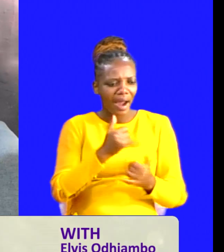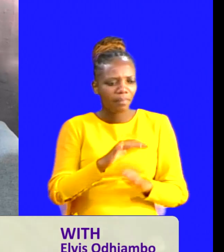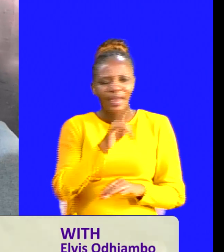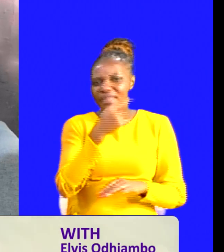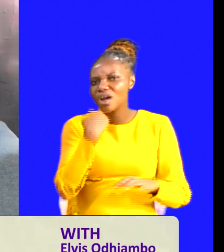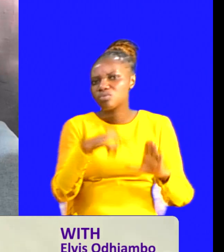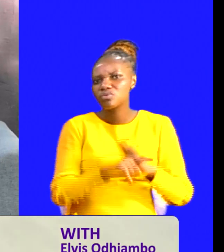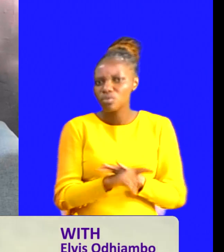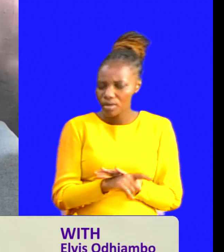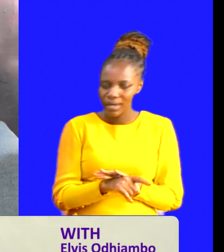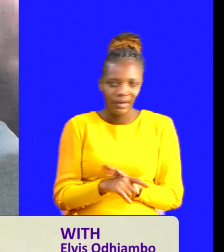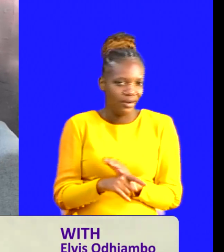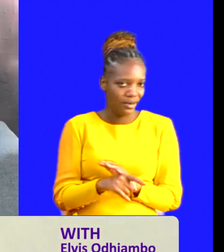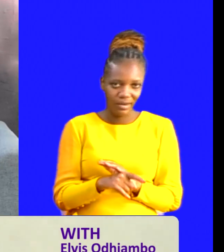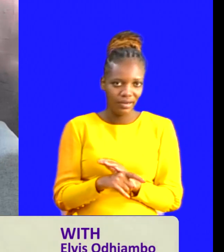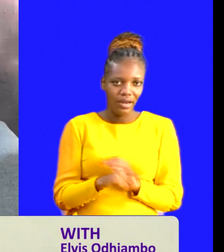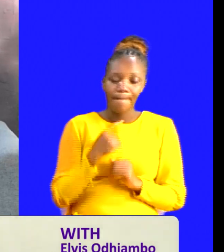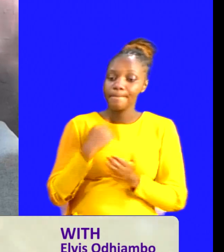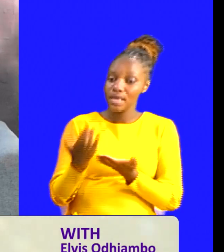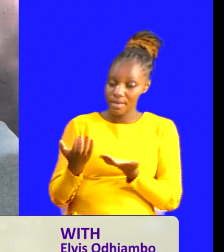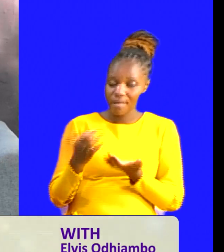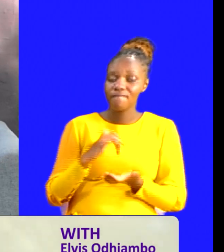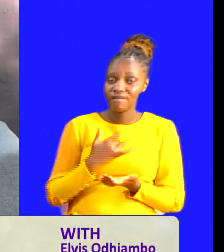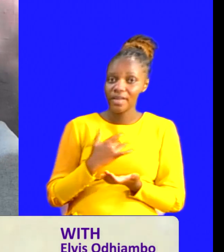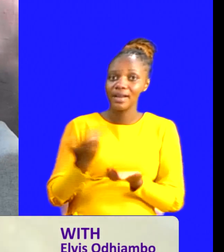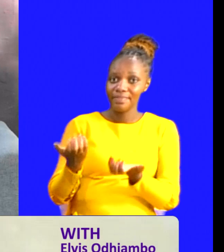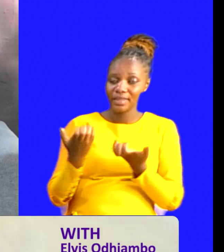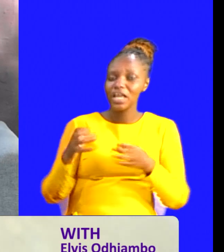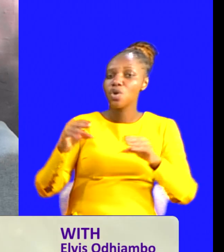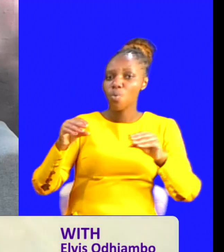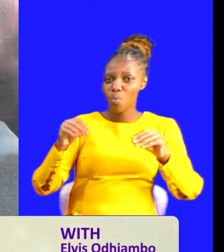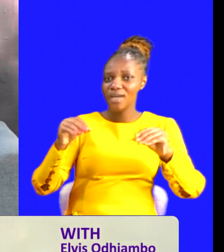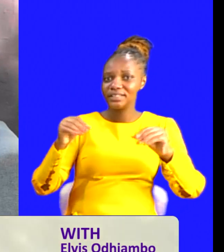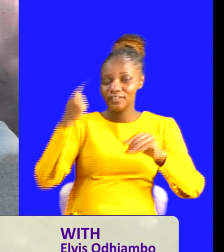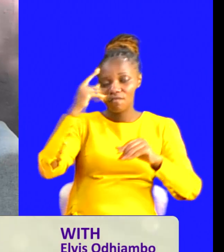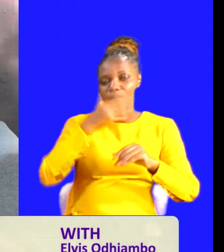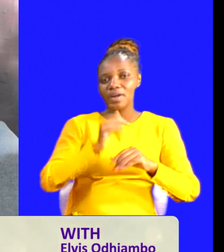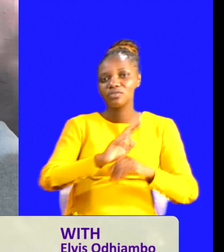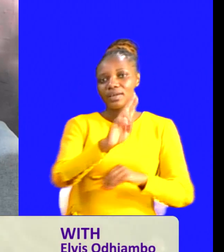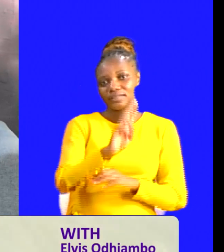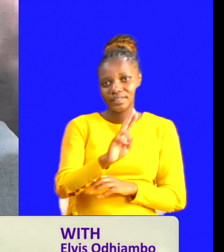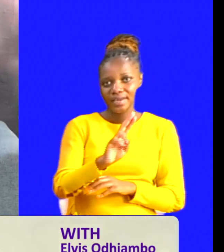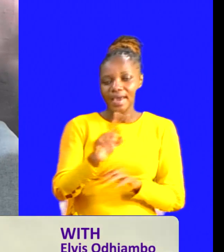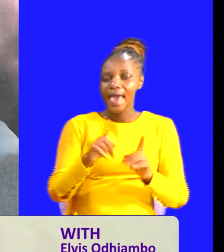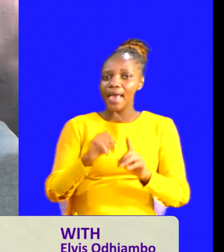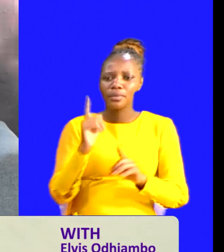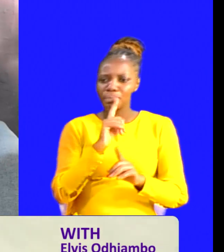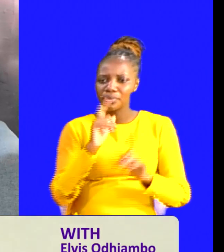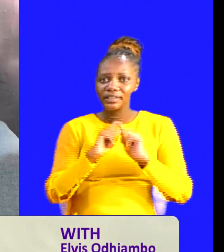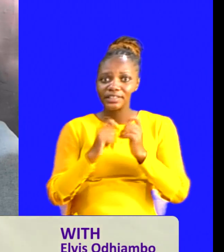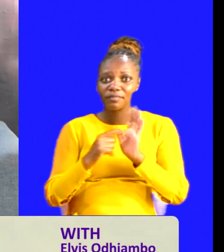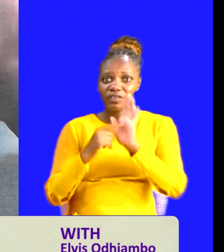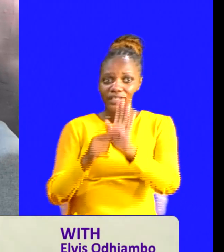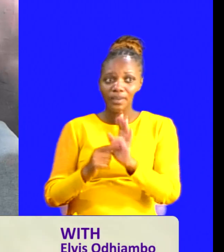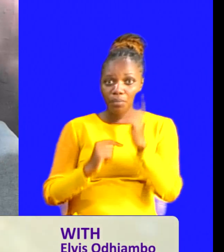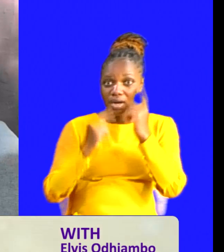Mabry getting a goal. So a lot of you know, qualities demanded of United players. And against a tough team like Crystal Palace, who like to